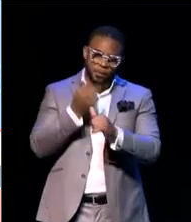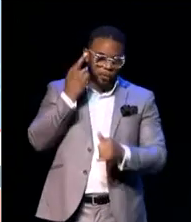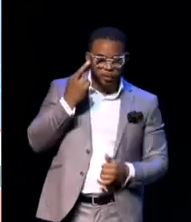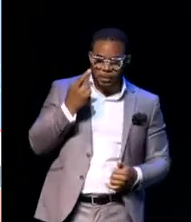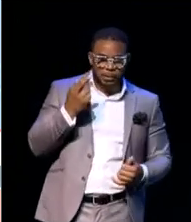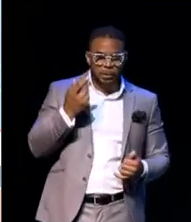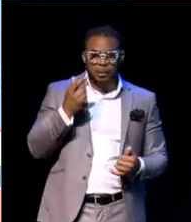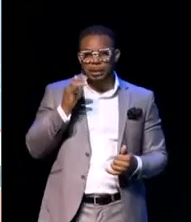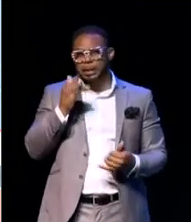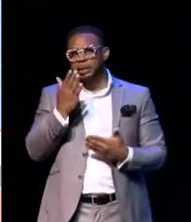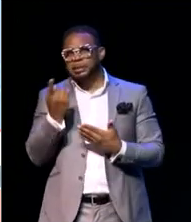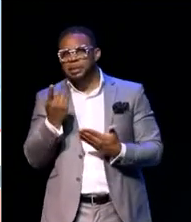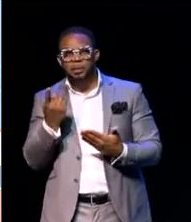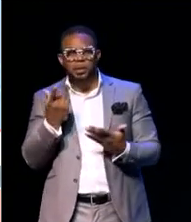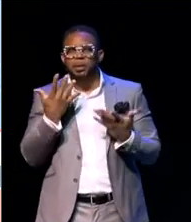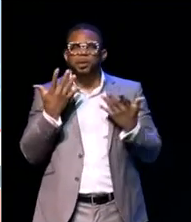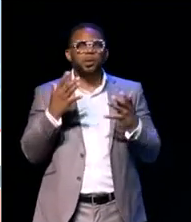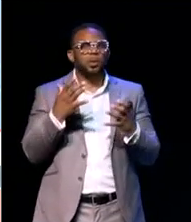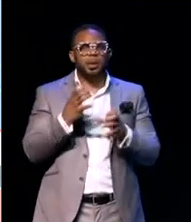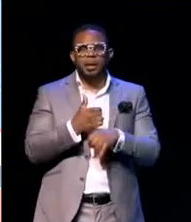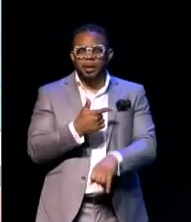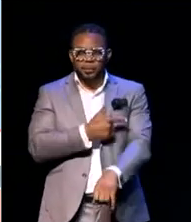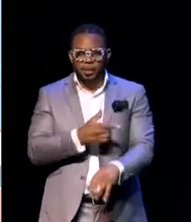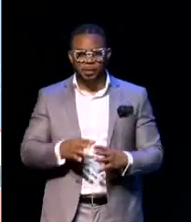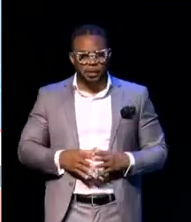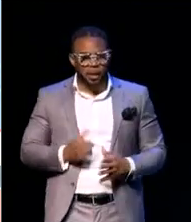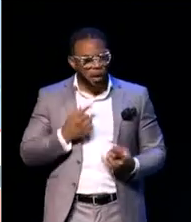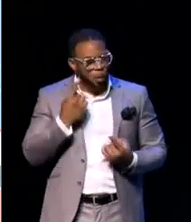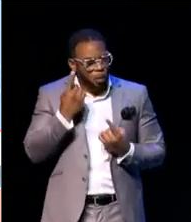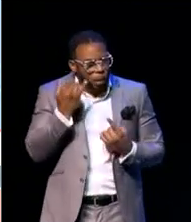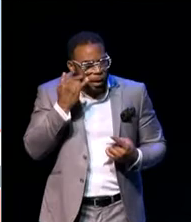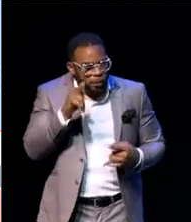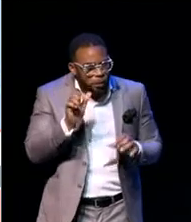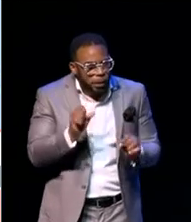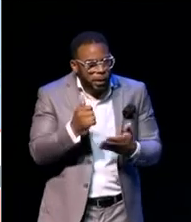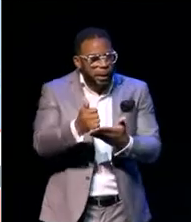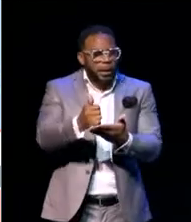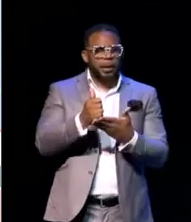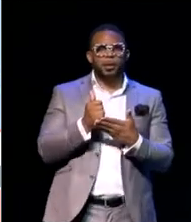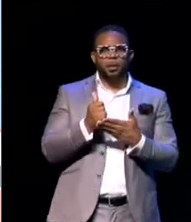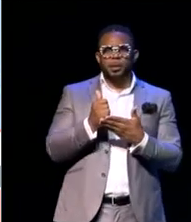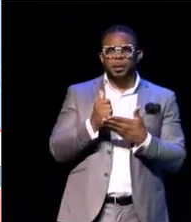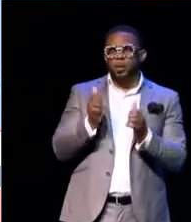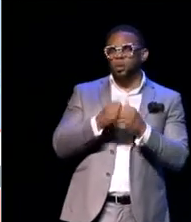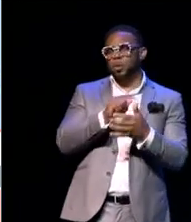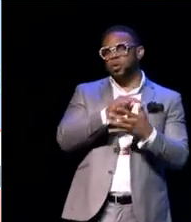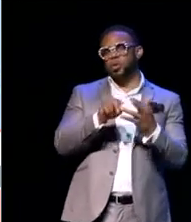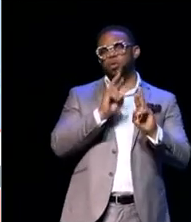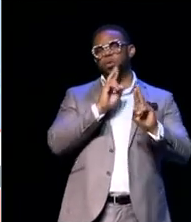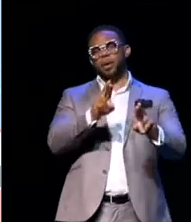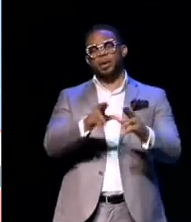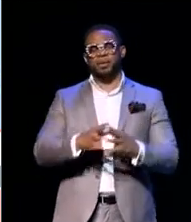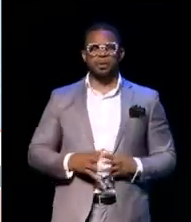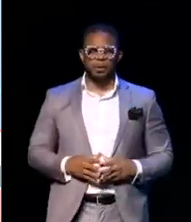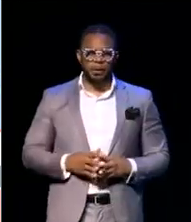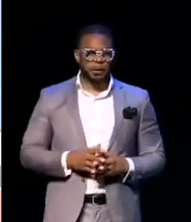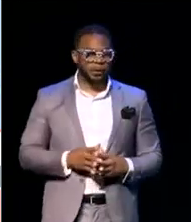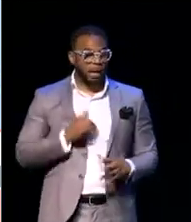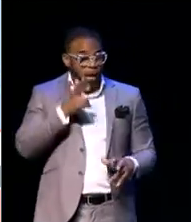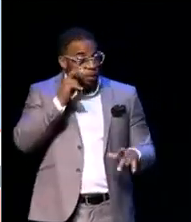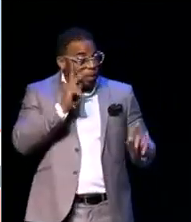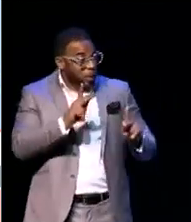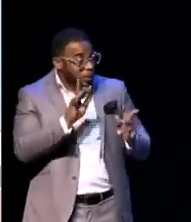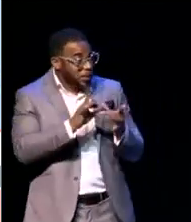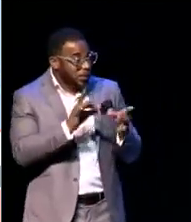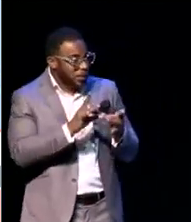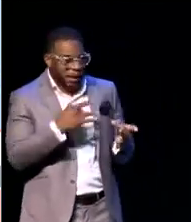reason that somebody doesn't want to get a vaccine. And I'm wondering if you could help us with those responses. I've heard